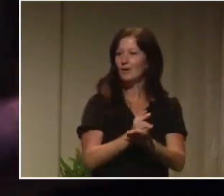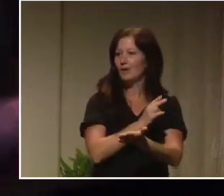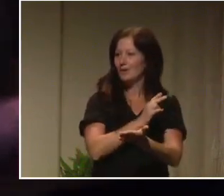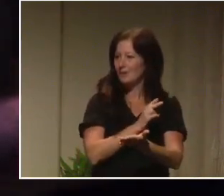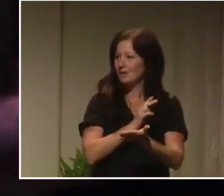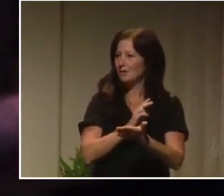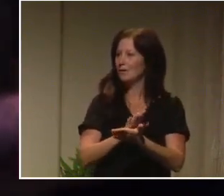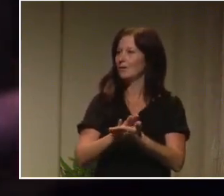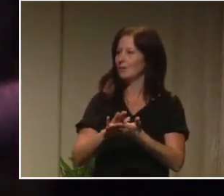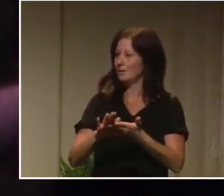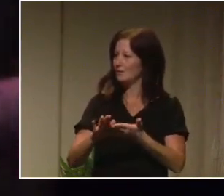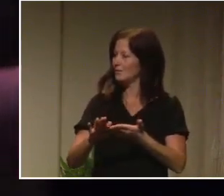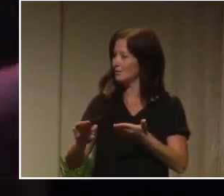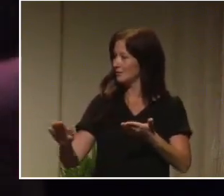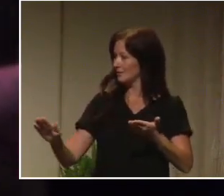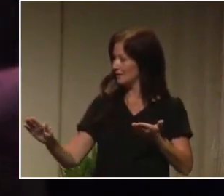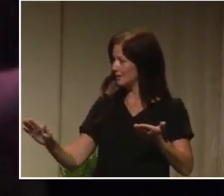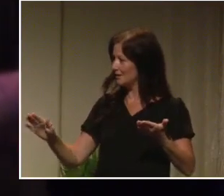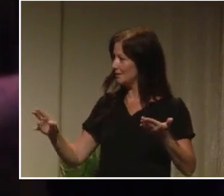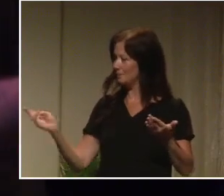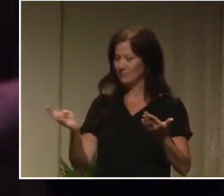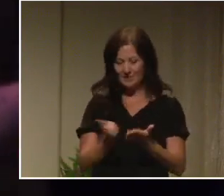high, holy,